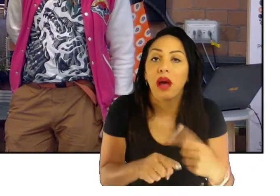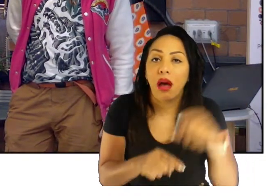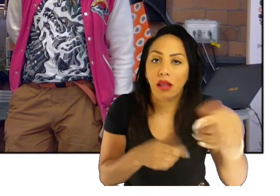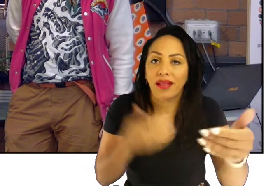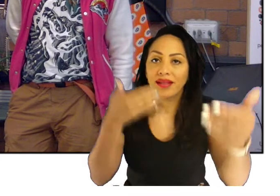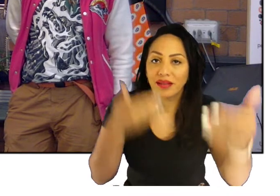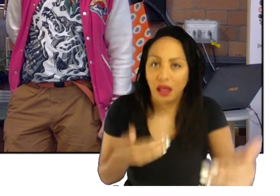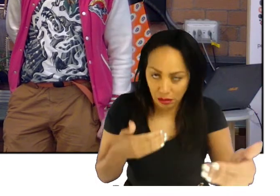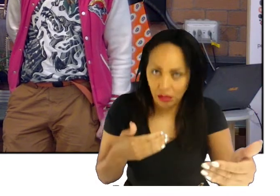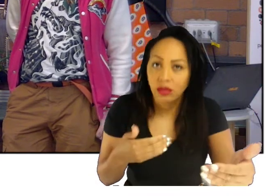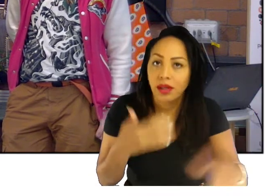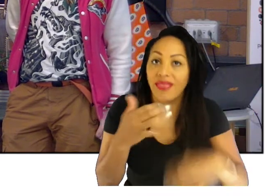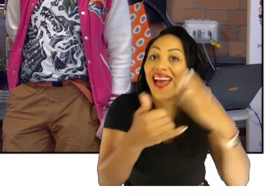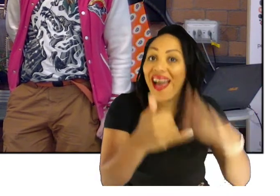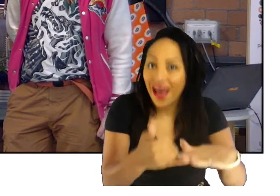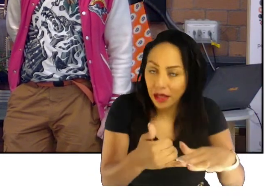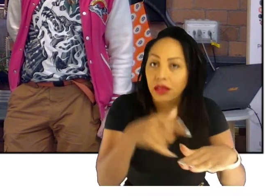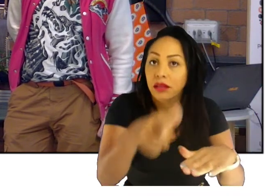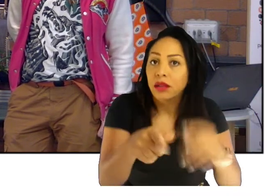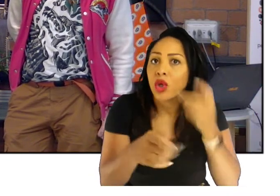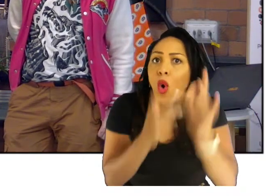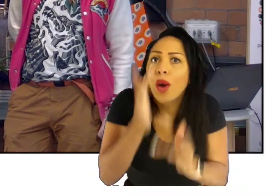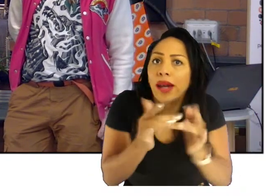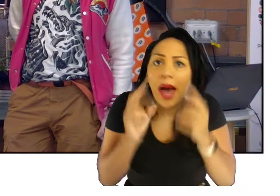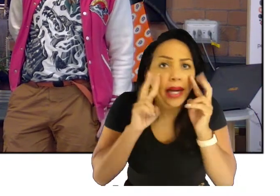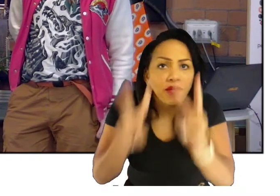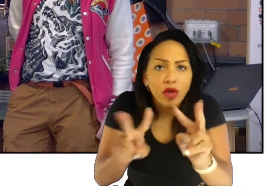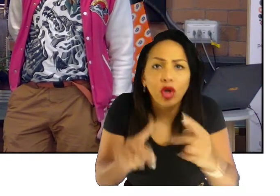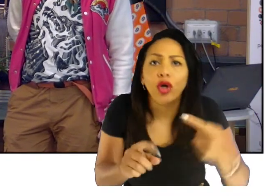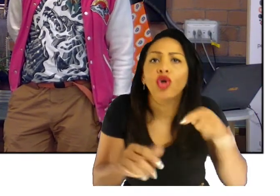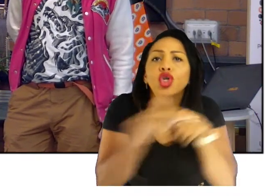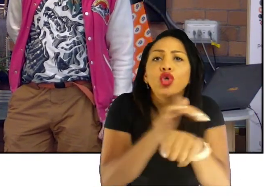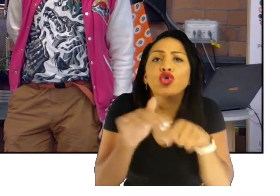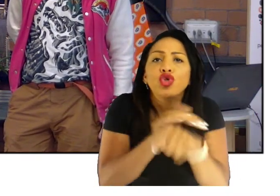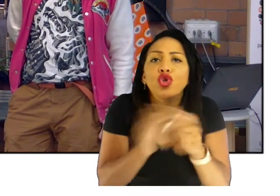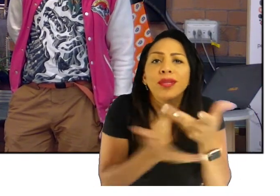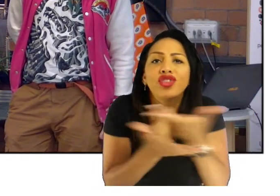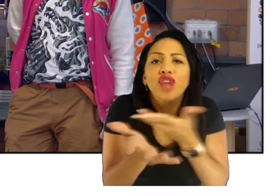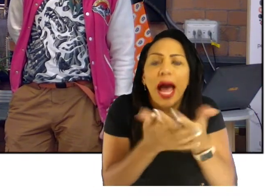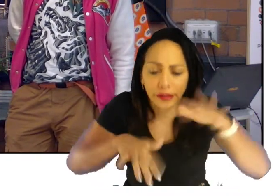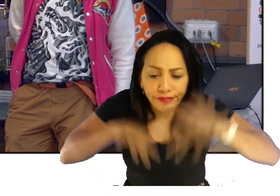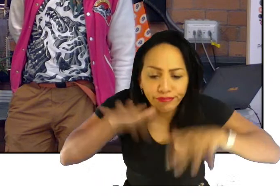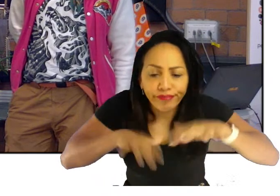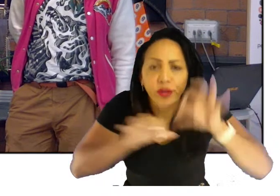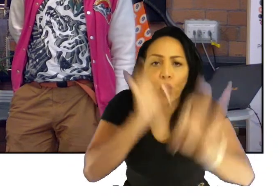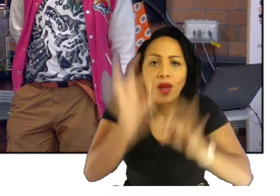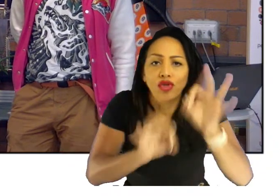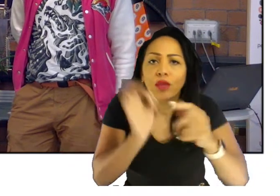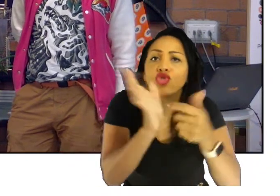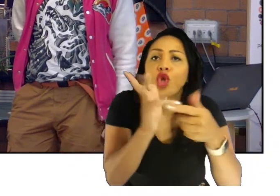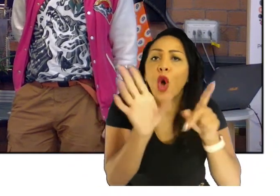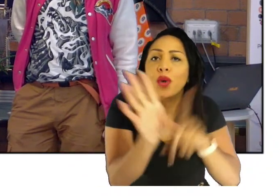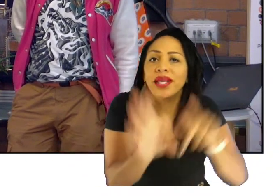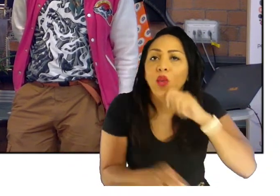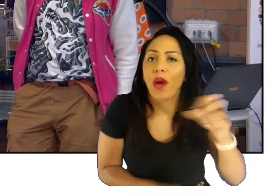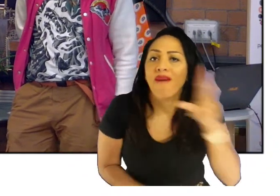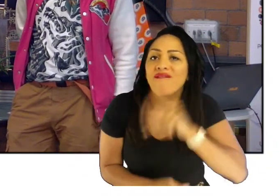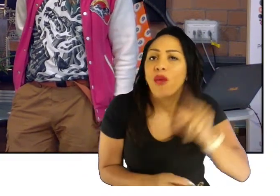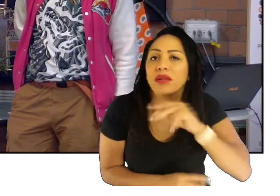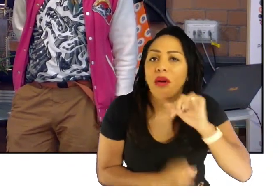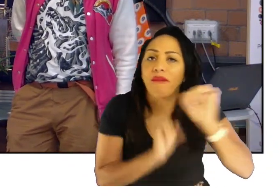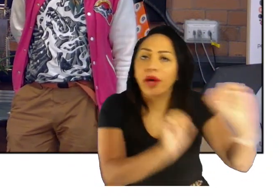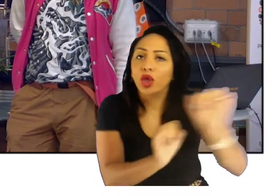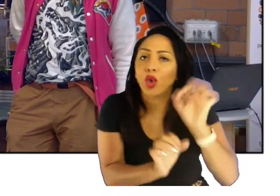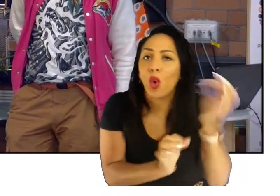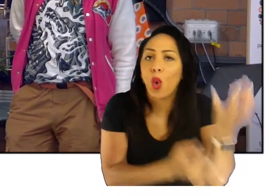please pop your questions in the YouTube chat. We've got Tony in the room here who will be voicing those for us today. And if